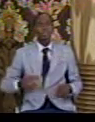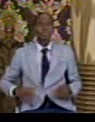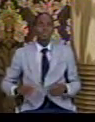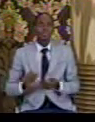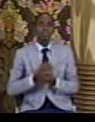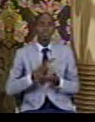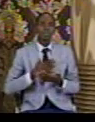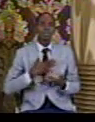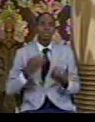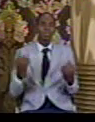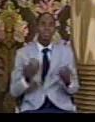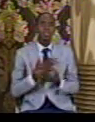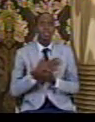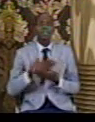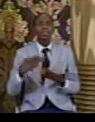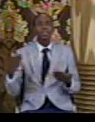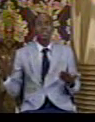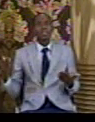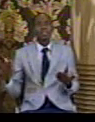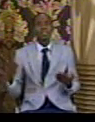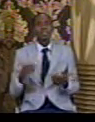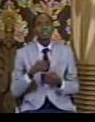sins away.